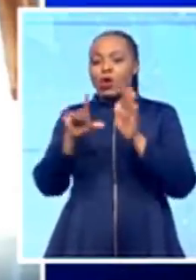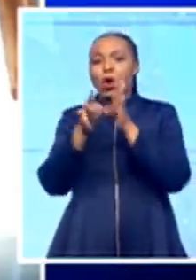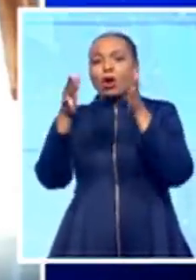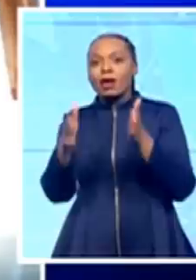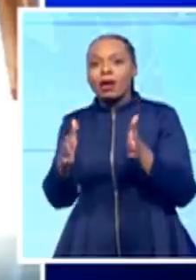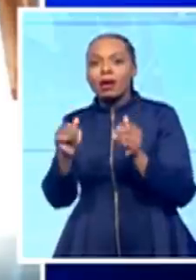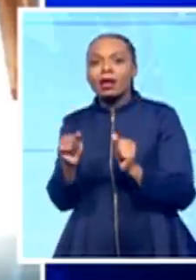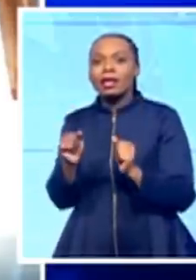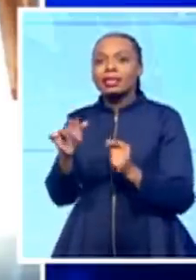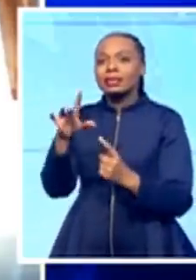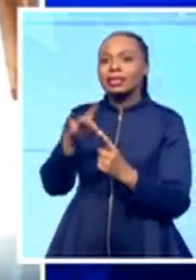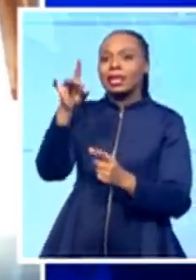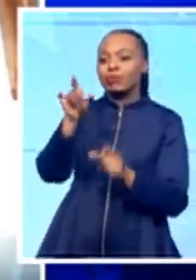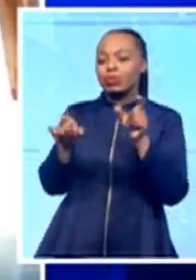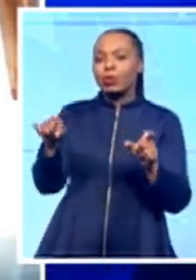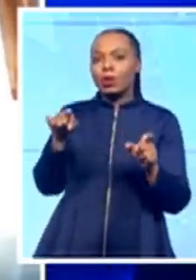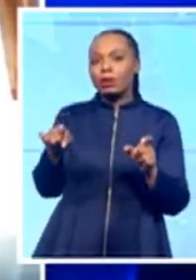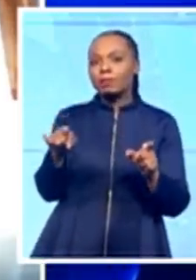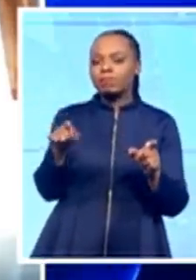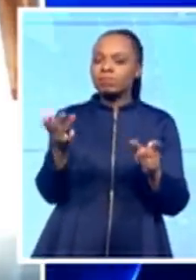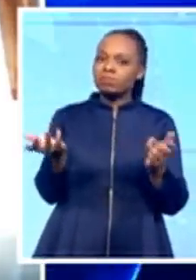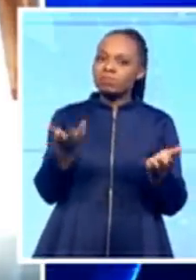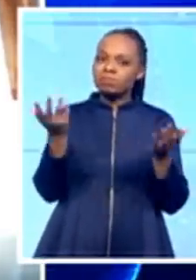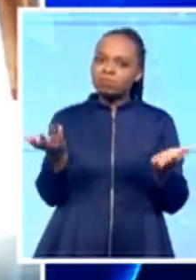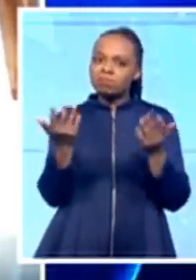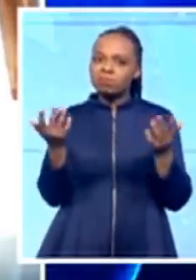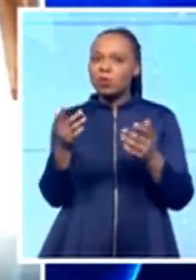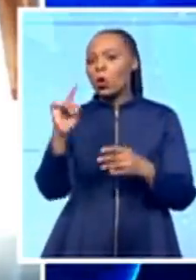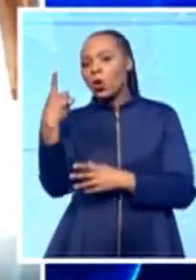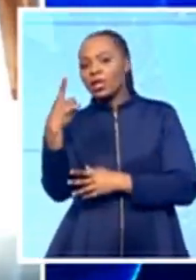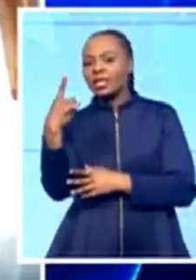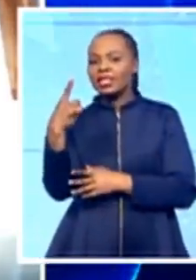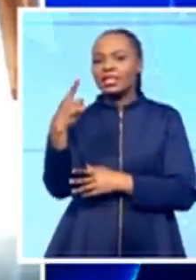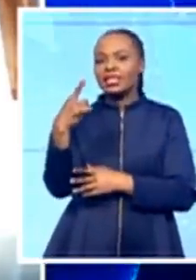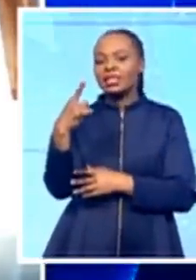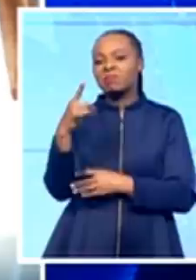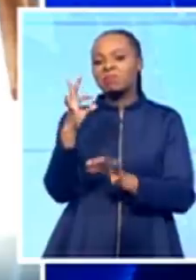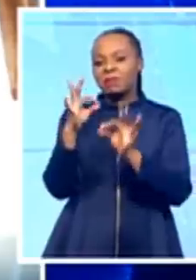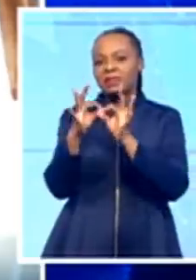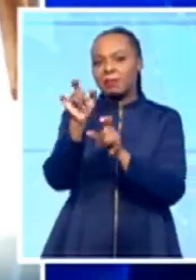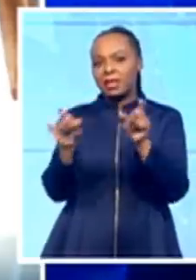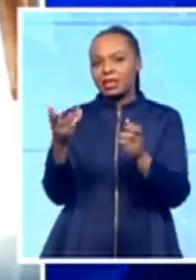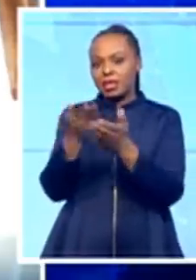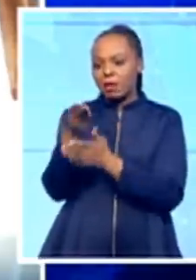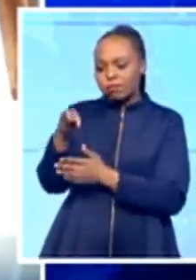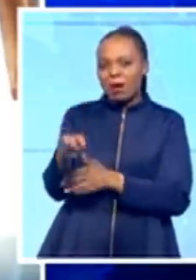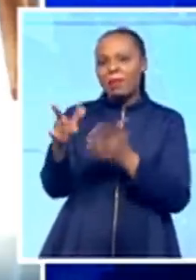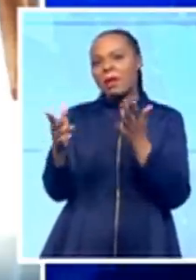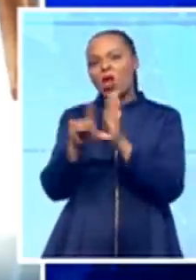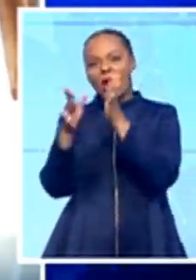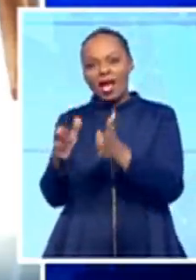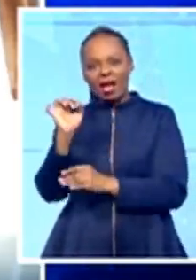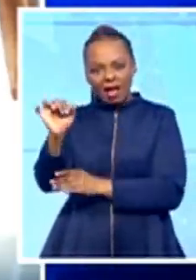only select people can visit him, like lawyers and so on. But at this